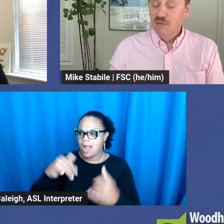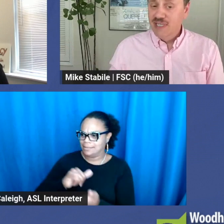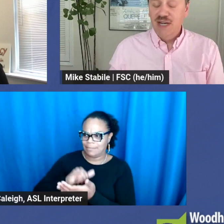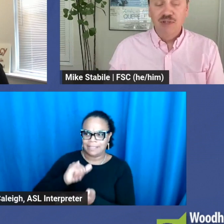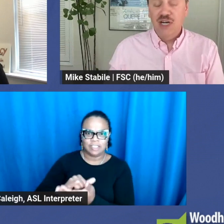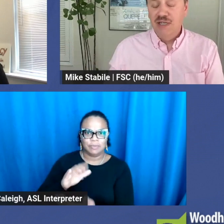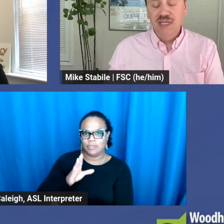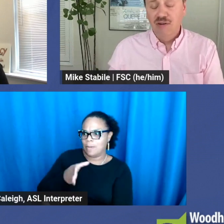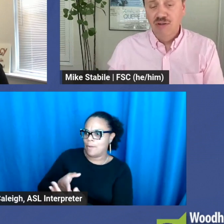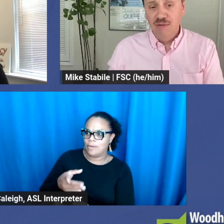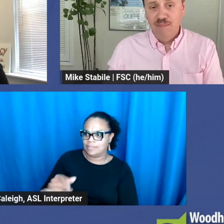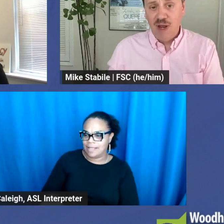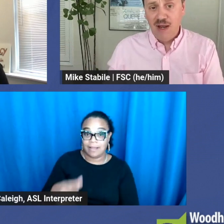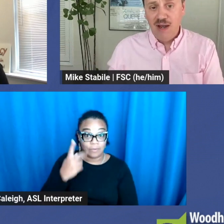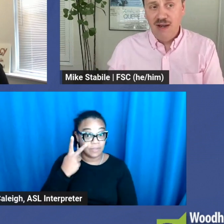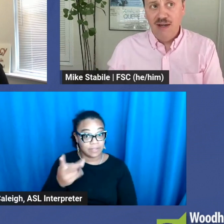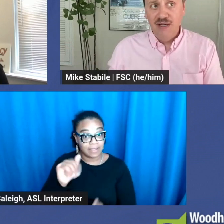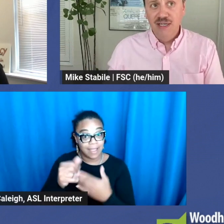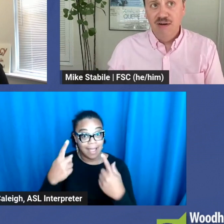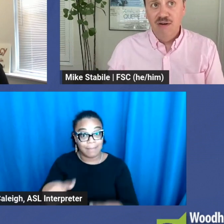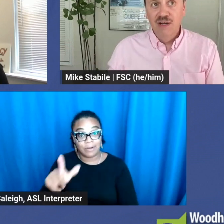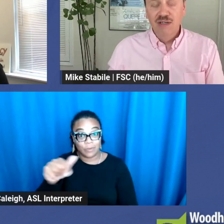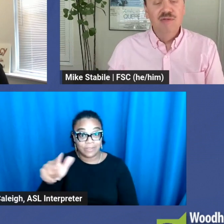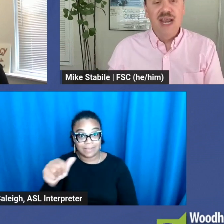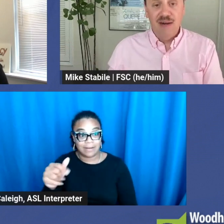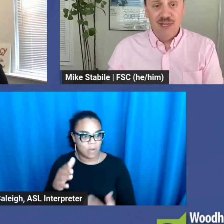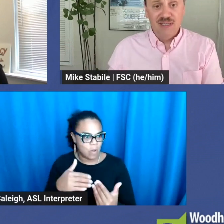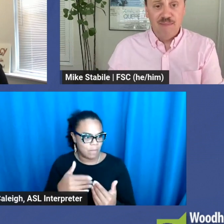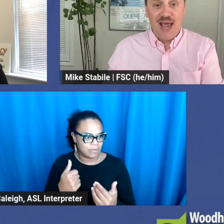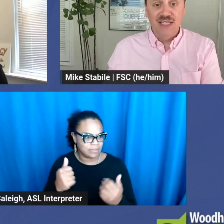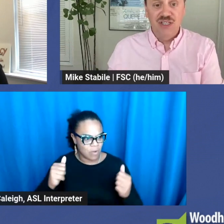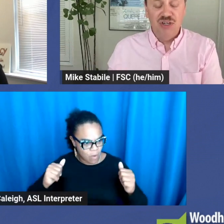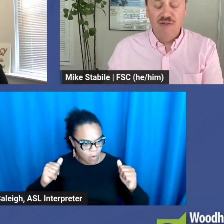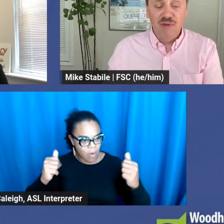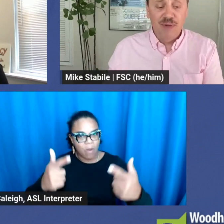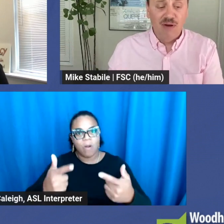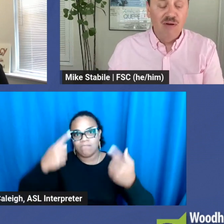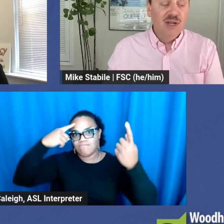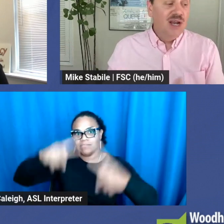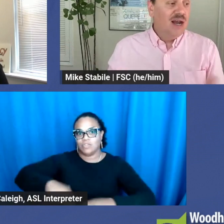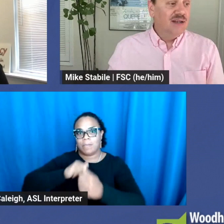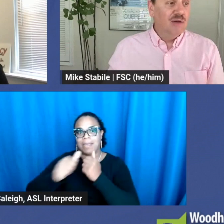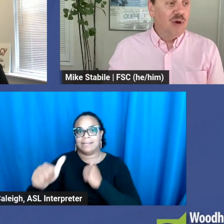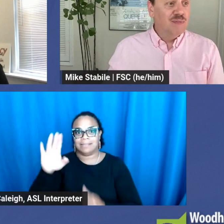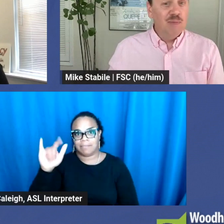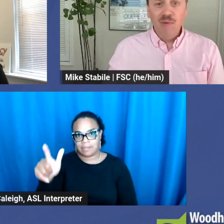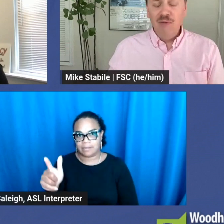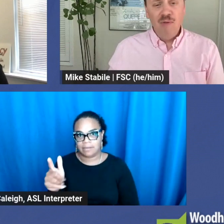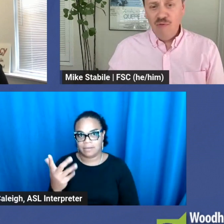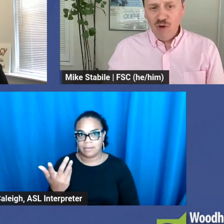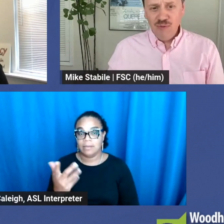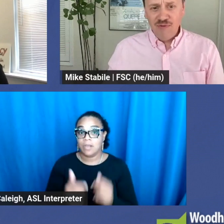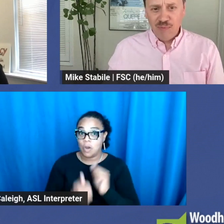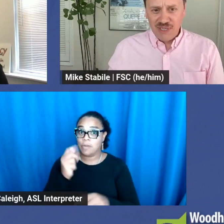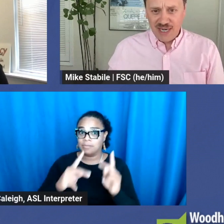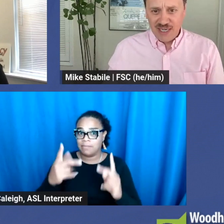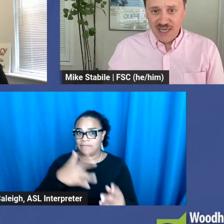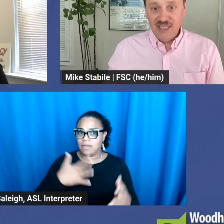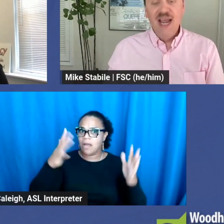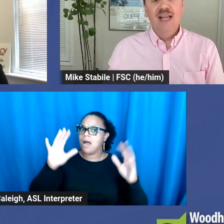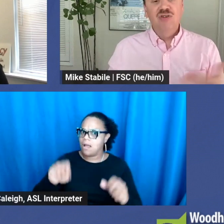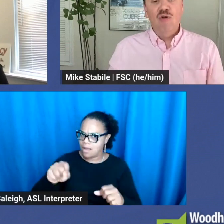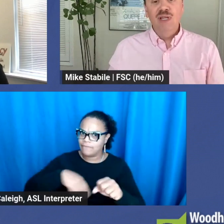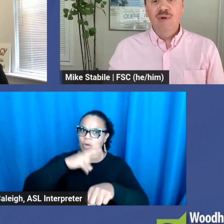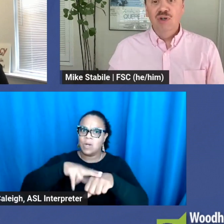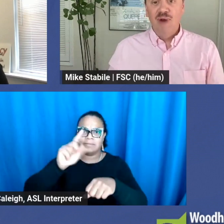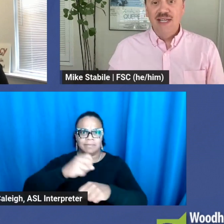in Louisiana, which had a near unanimous passage of the bill. Most people were like, well, of course we have to protect kids.